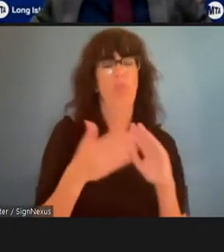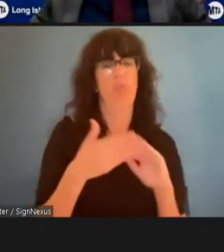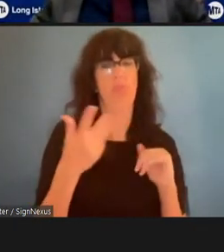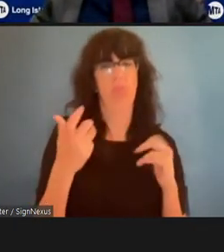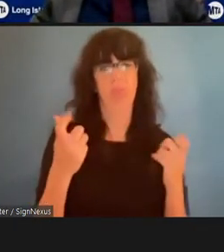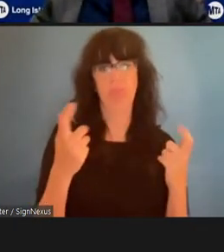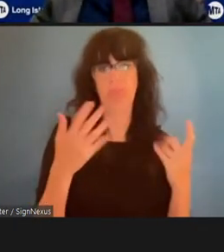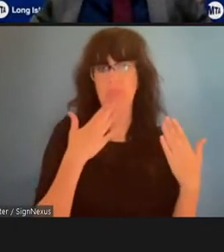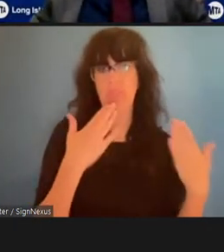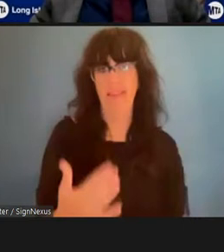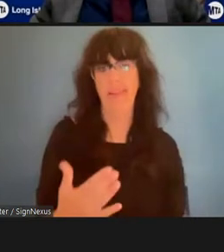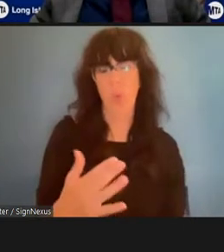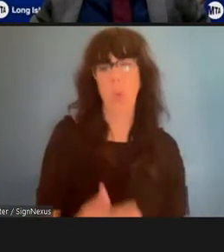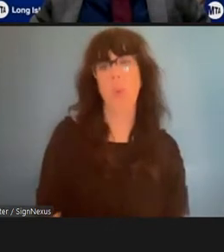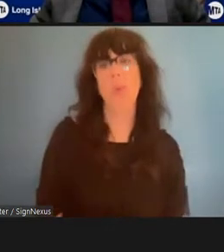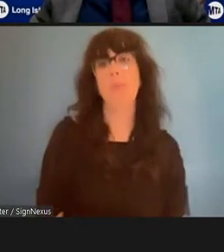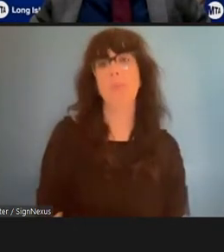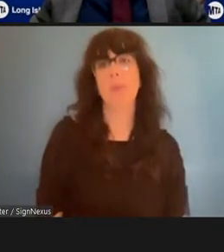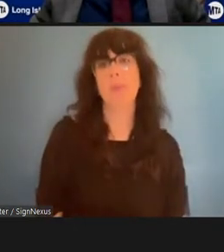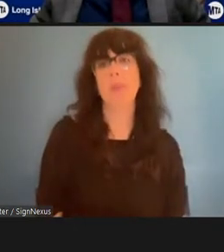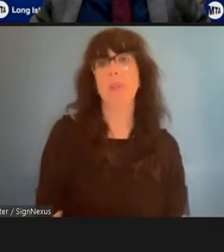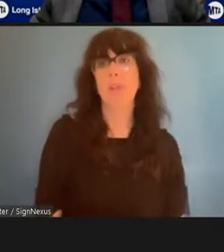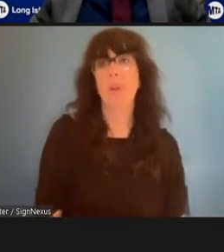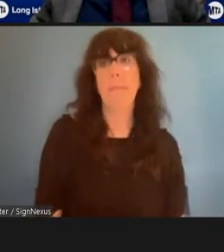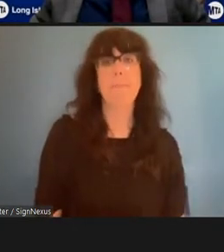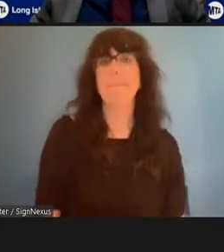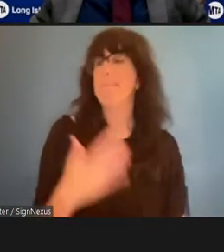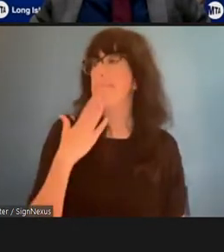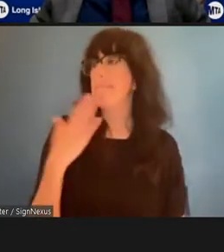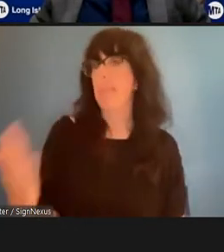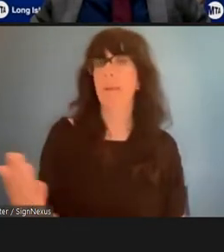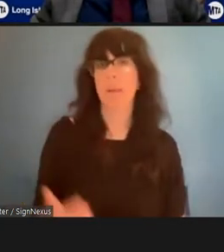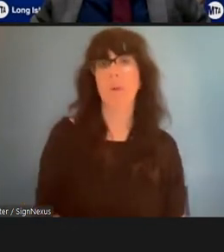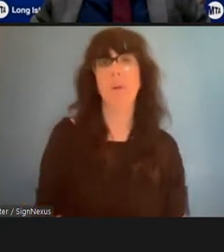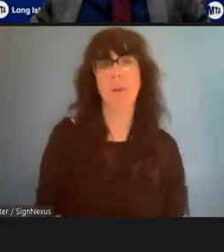thank you thank you